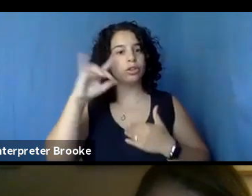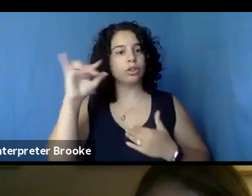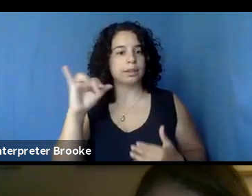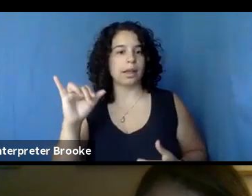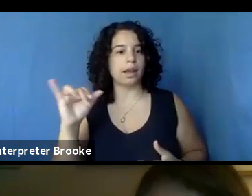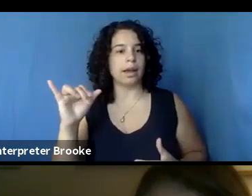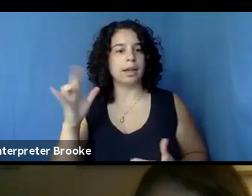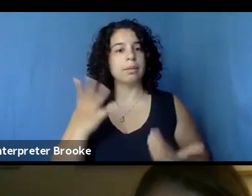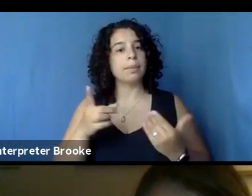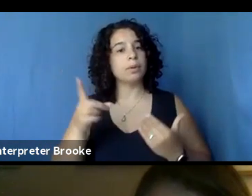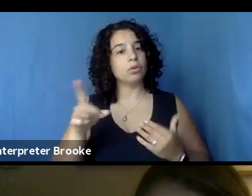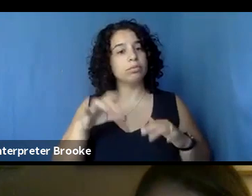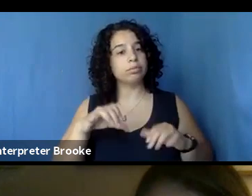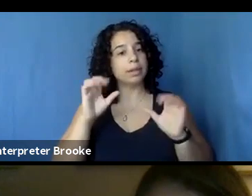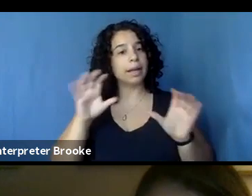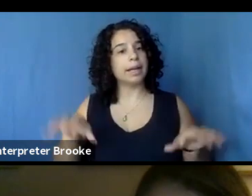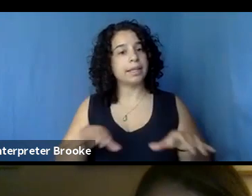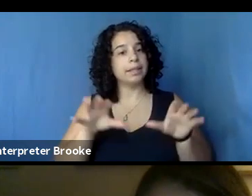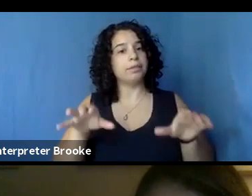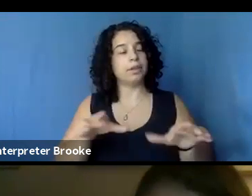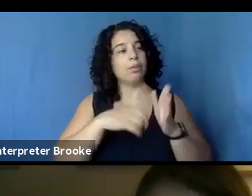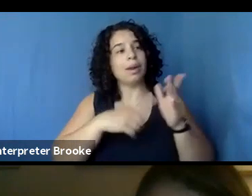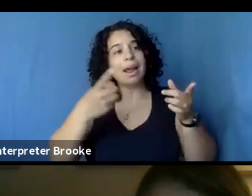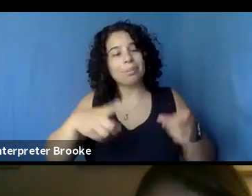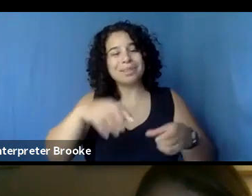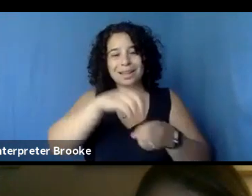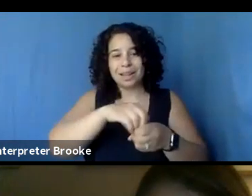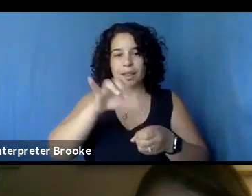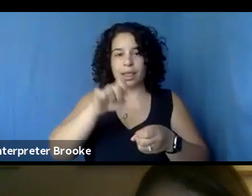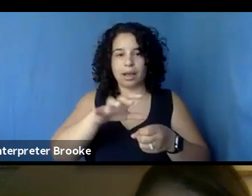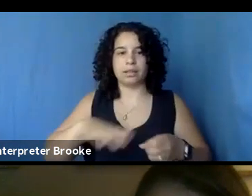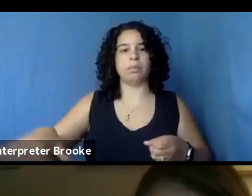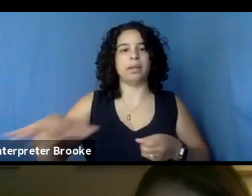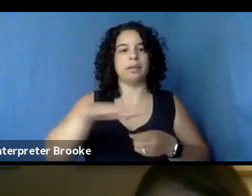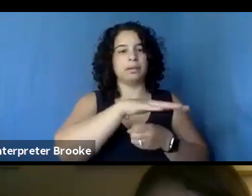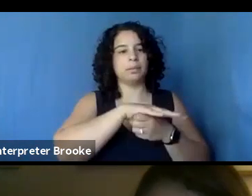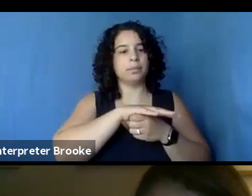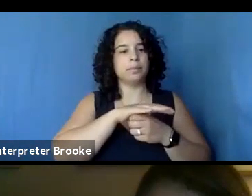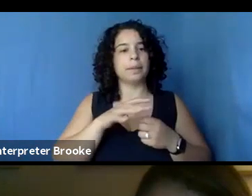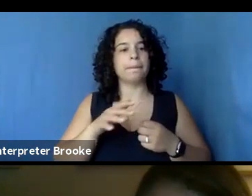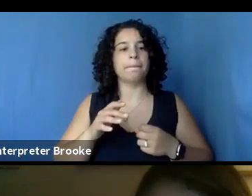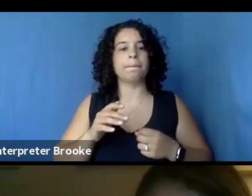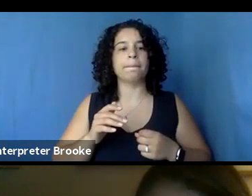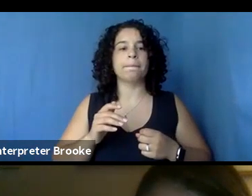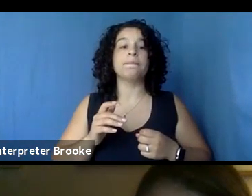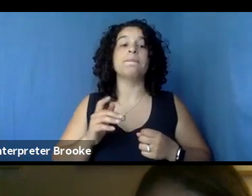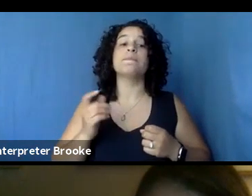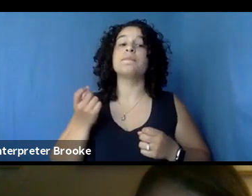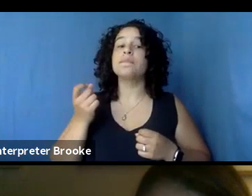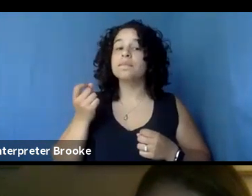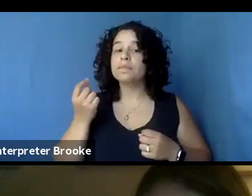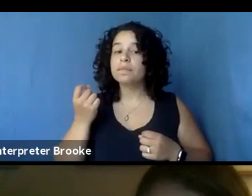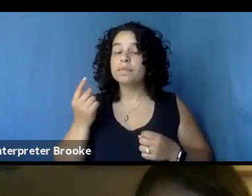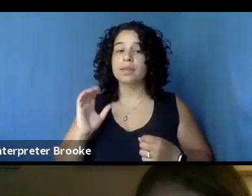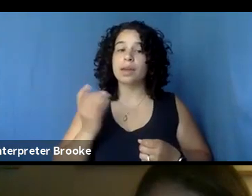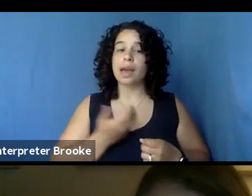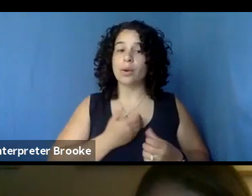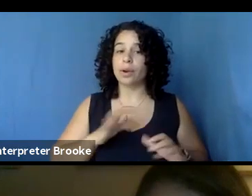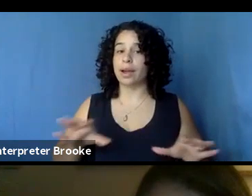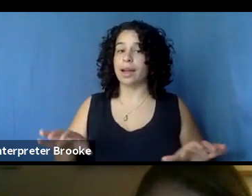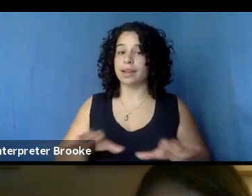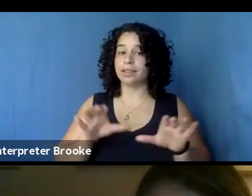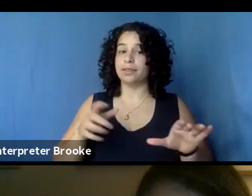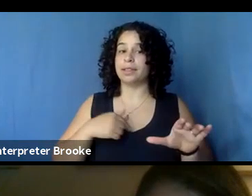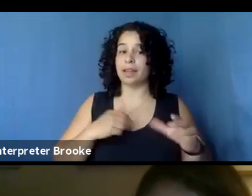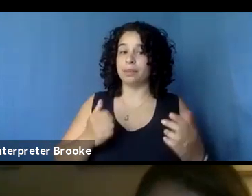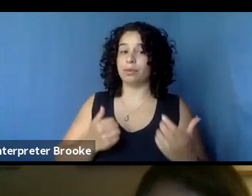an activity that takes place within it. So within the activity that I propose, which is very much